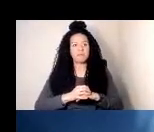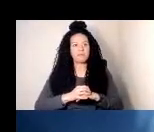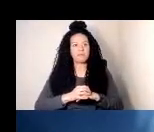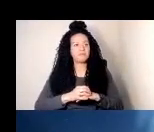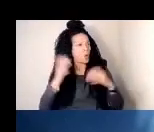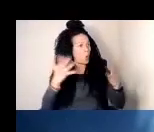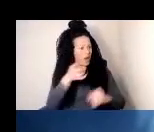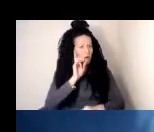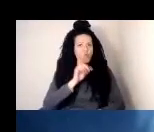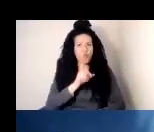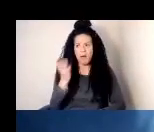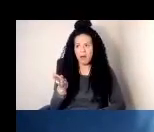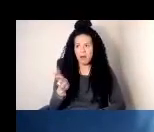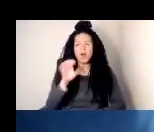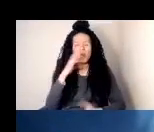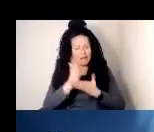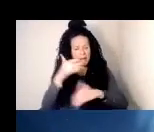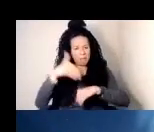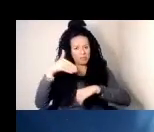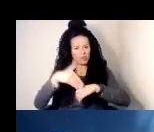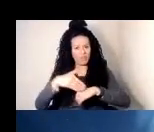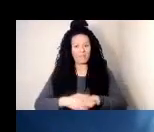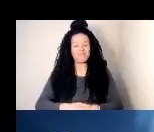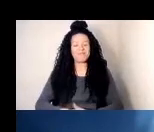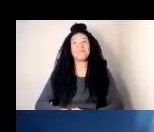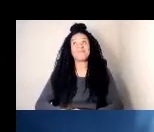And where there is a woman, there will be mischief.